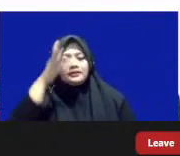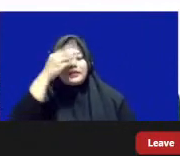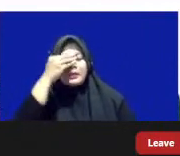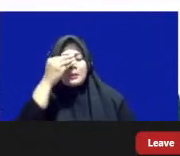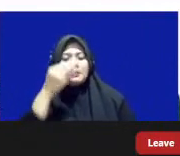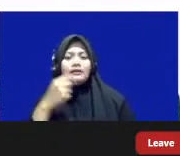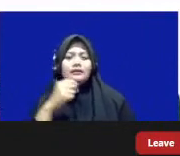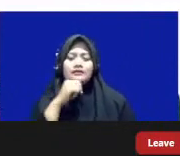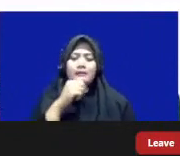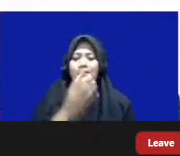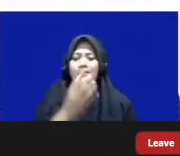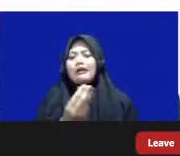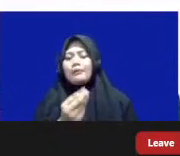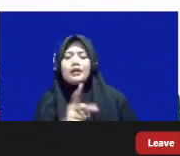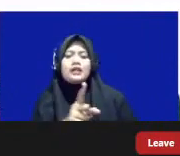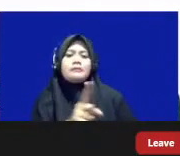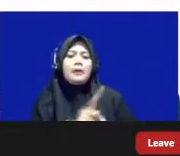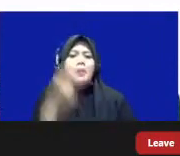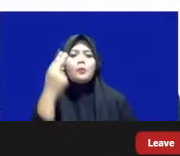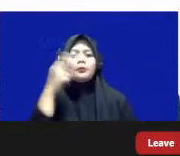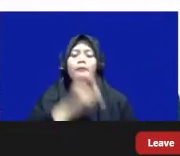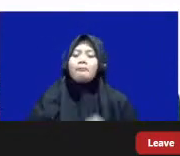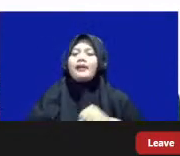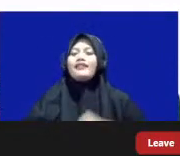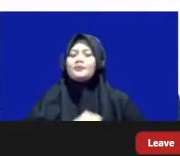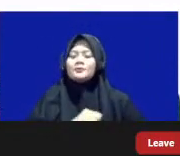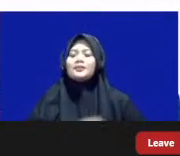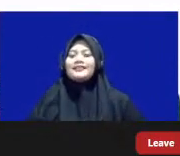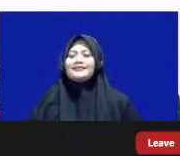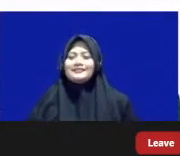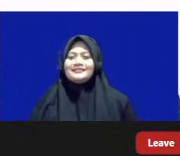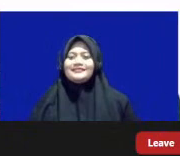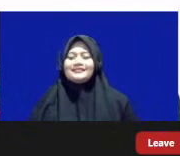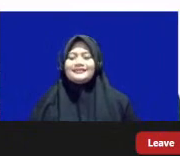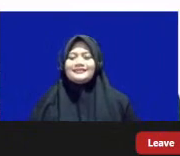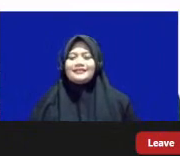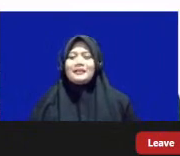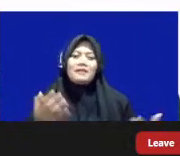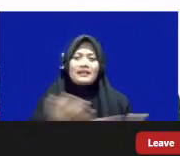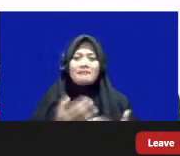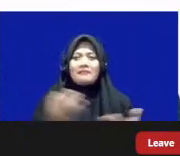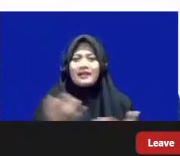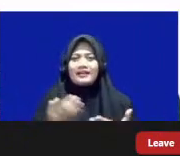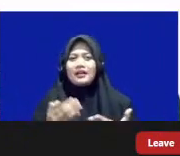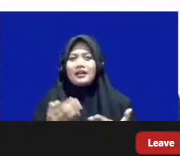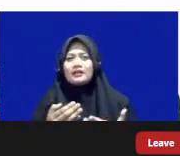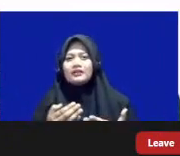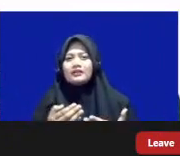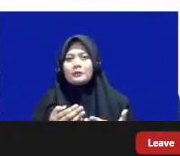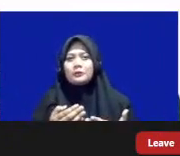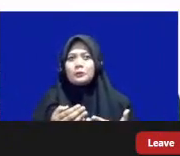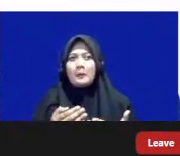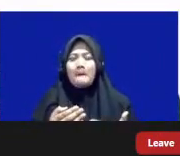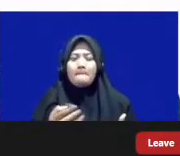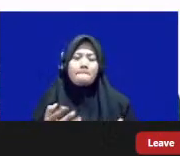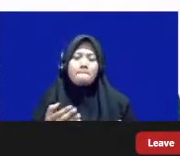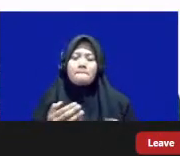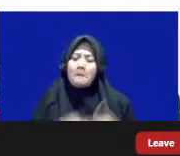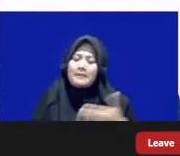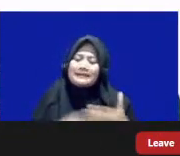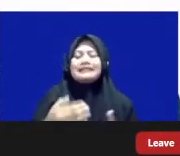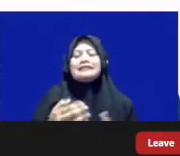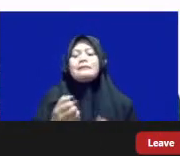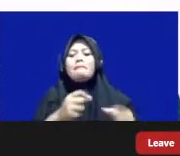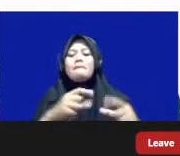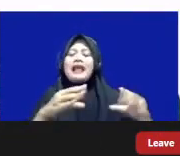and equipment needs to be ready to be mobilized, as well as to have standard operating procedures or SOPs to a